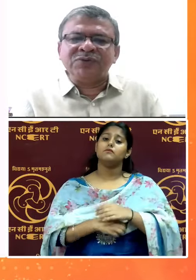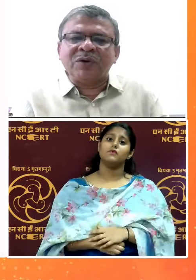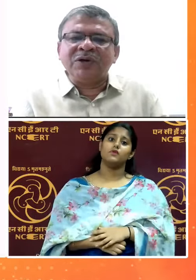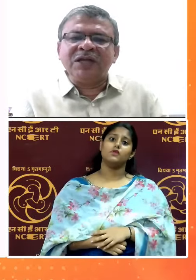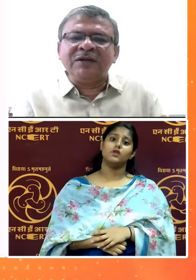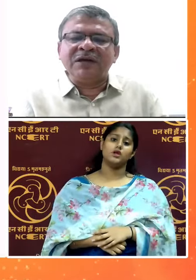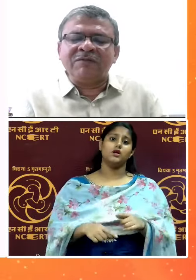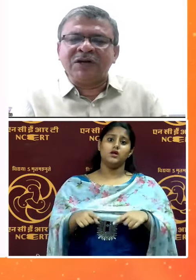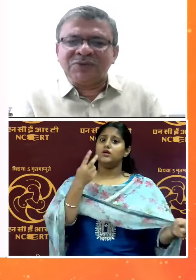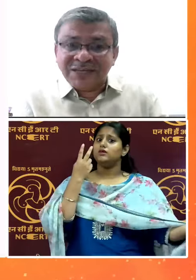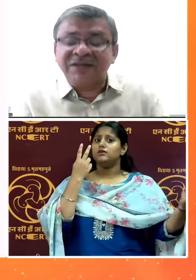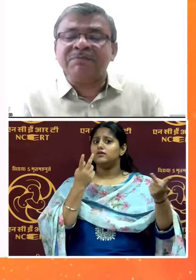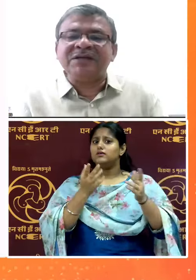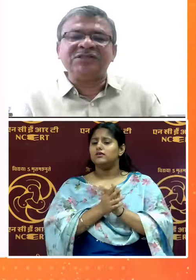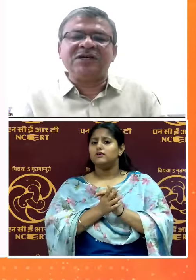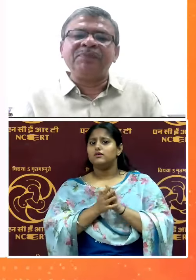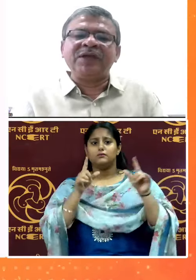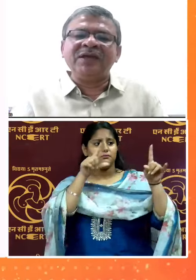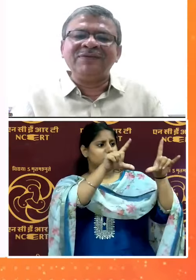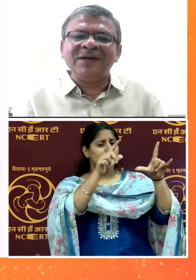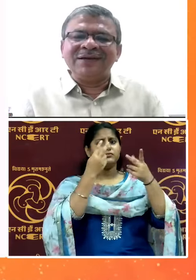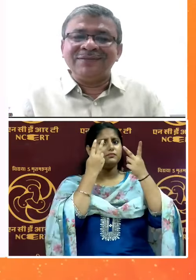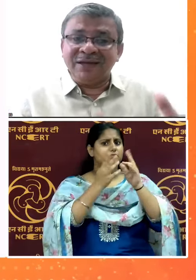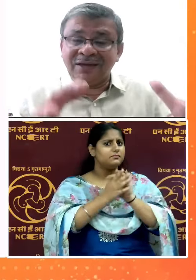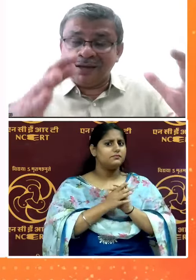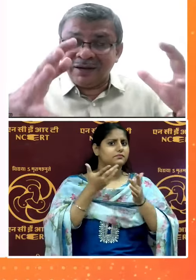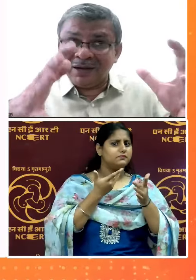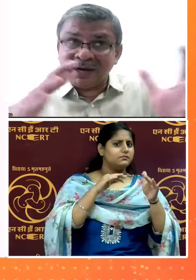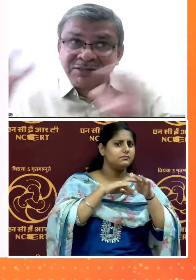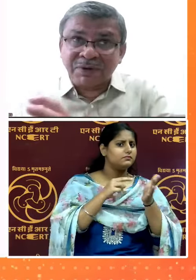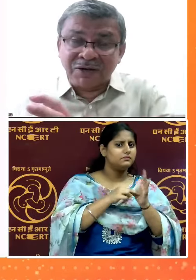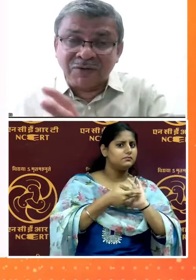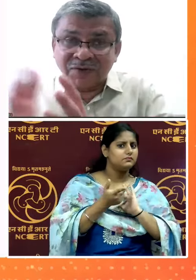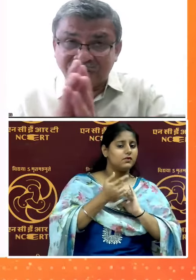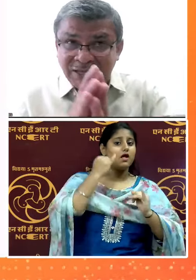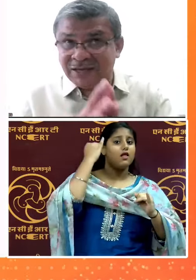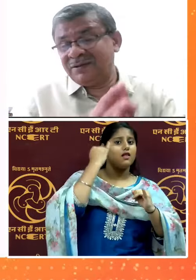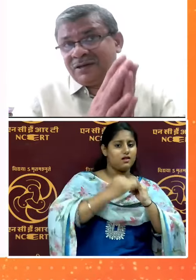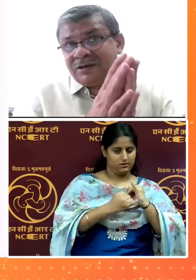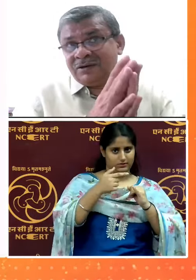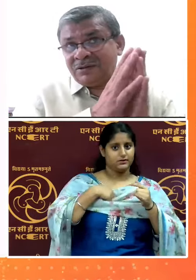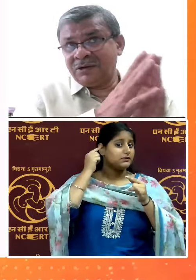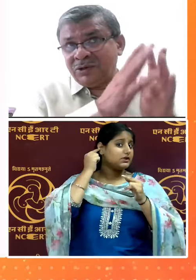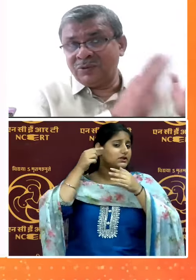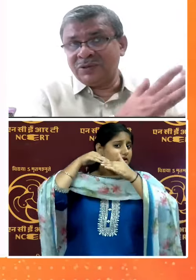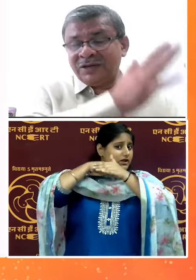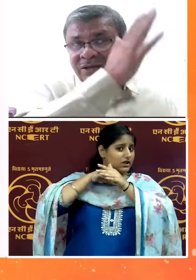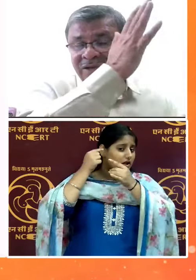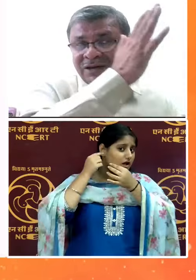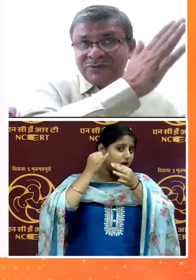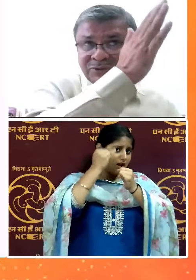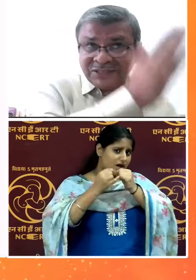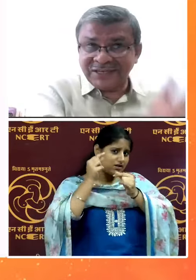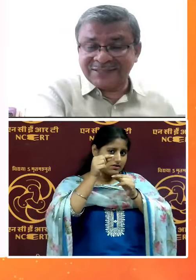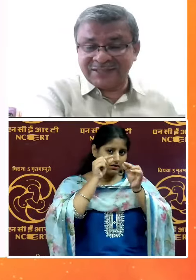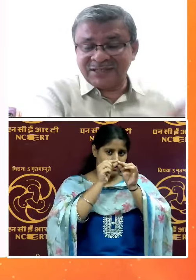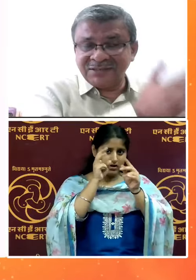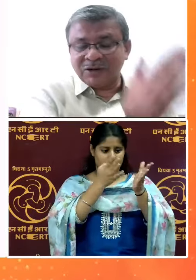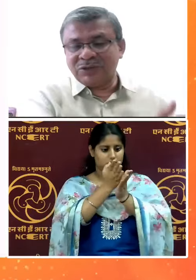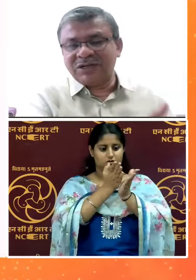what you saw in the what you see in the picture is the last part of our ear. The ear has got